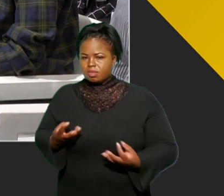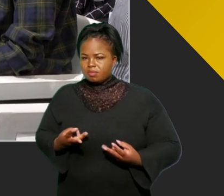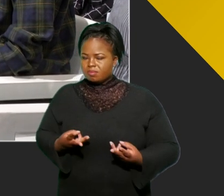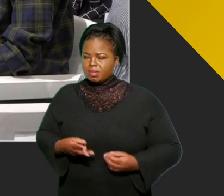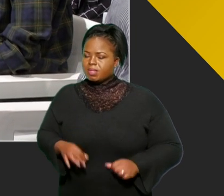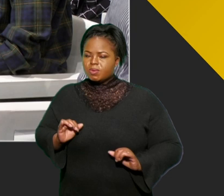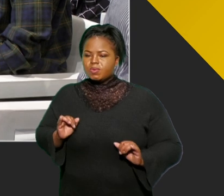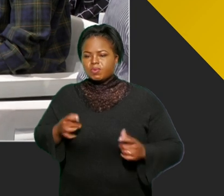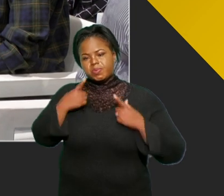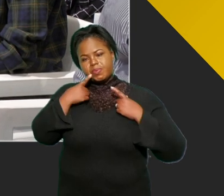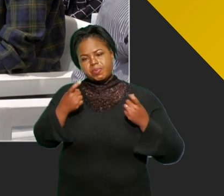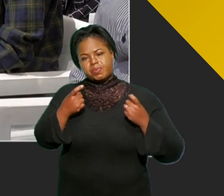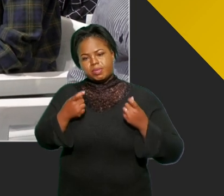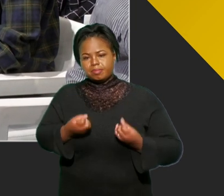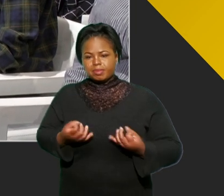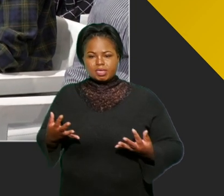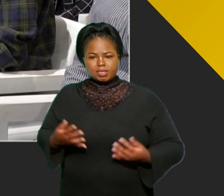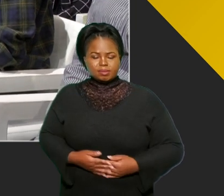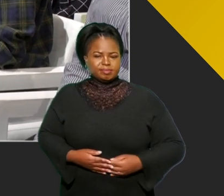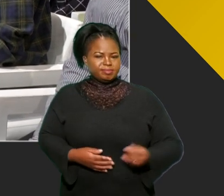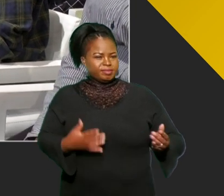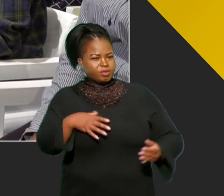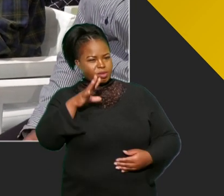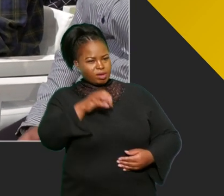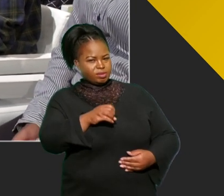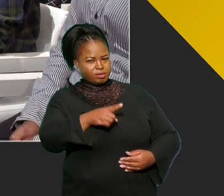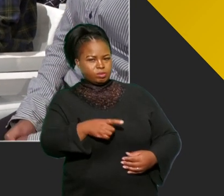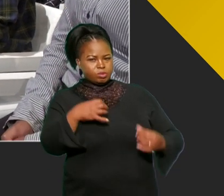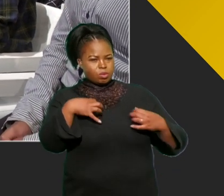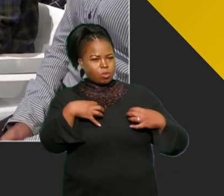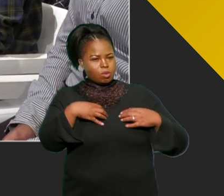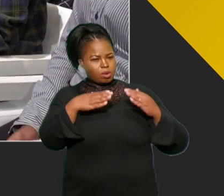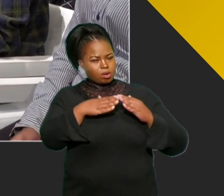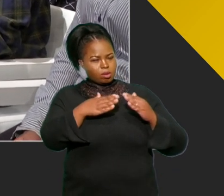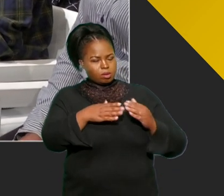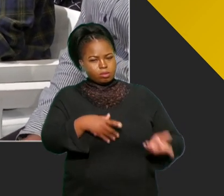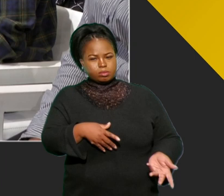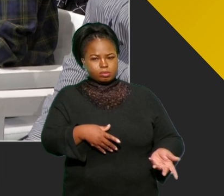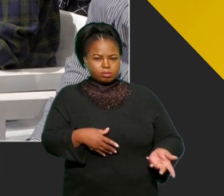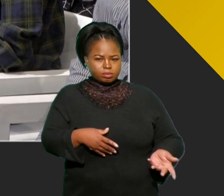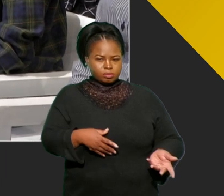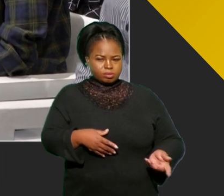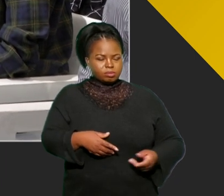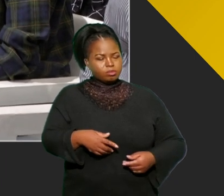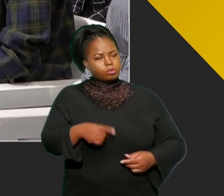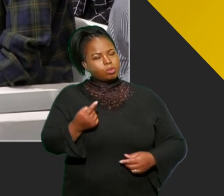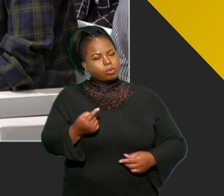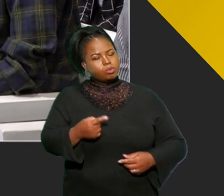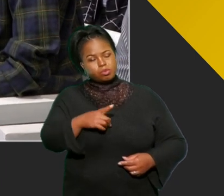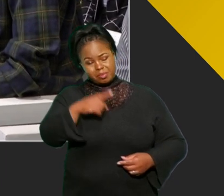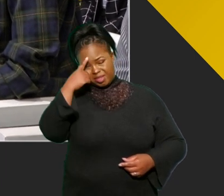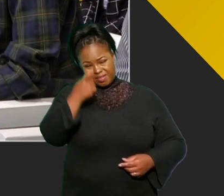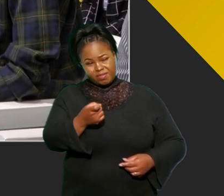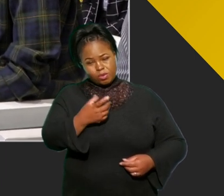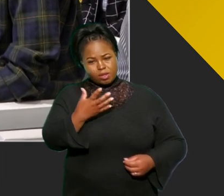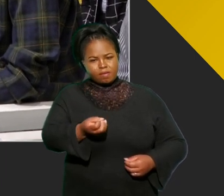From students to labantu abaqala ukusebenza. My brother, ngicela ukubuza, as a property owner, as someone who's a landlord, do you believe that you have a